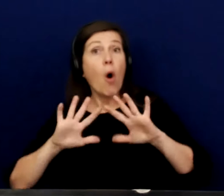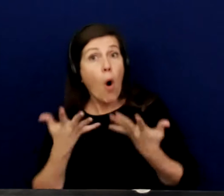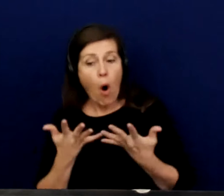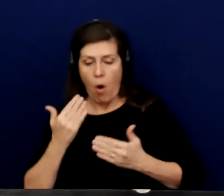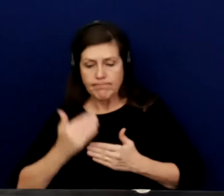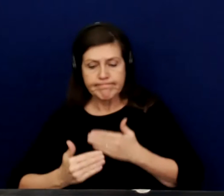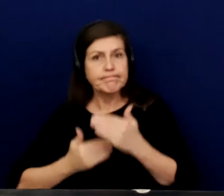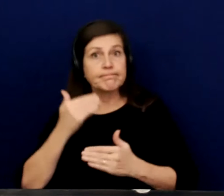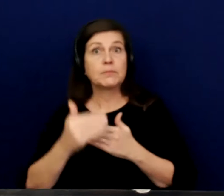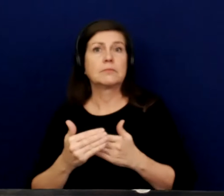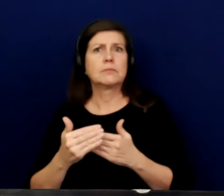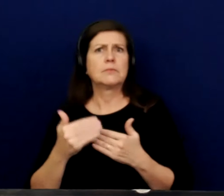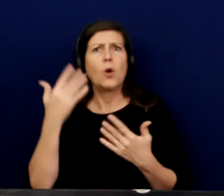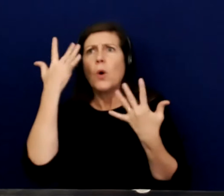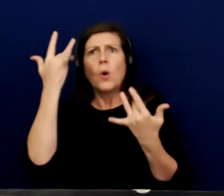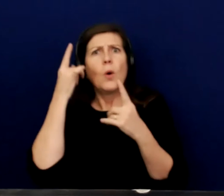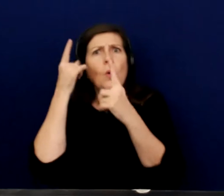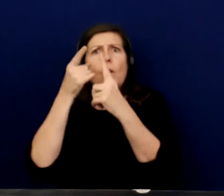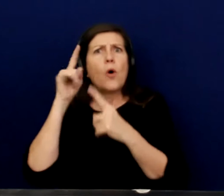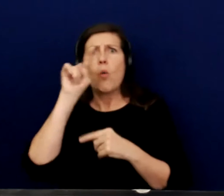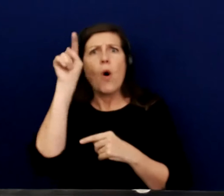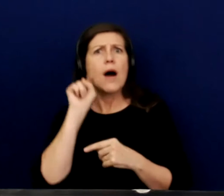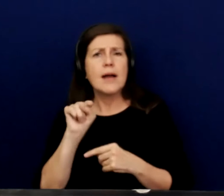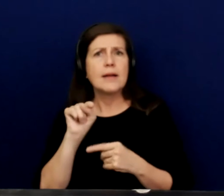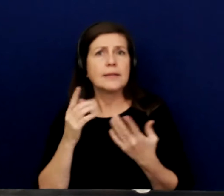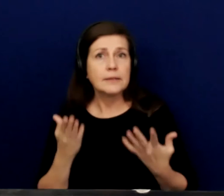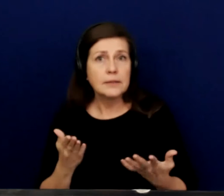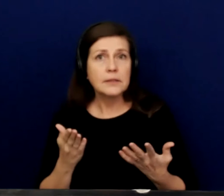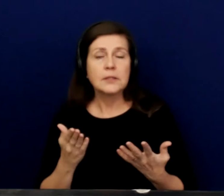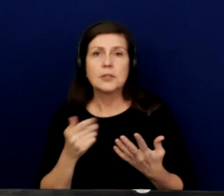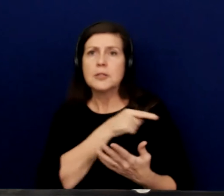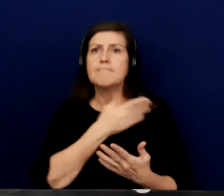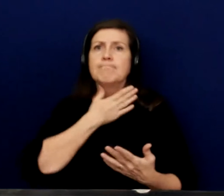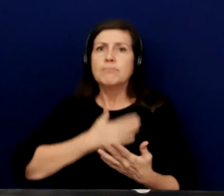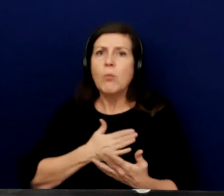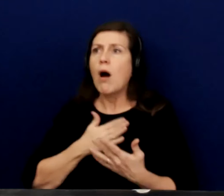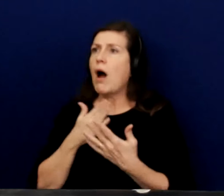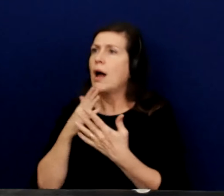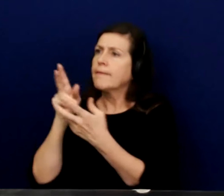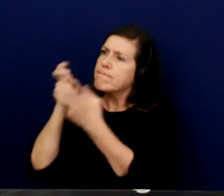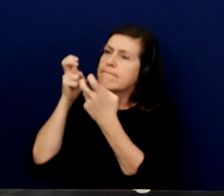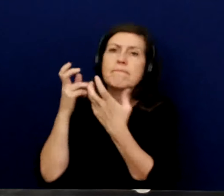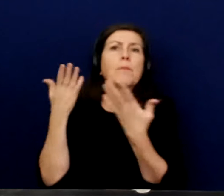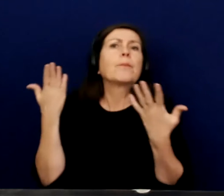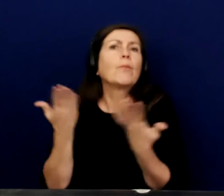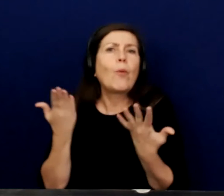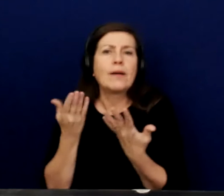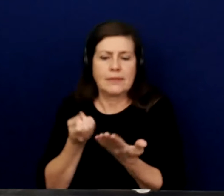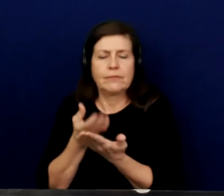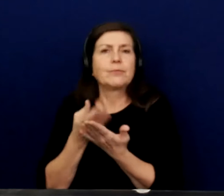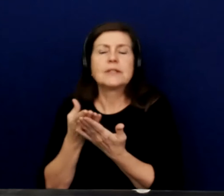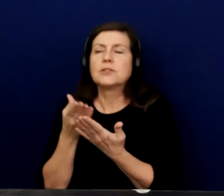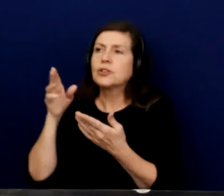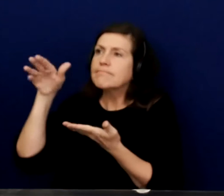why, exactly what questions are we looking for answers to, so that there is a frame of the whole thing, so